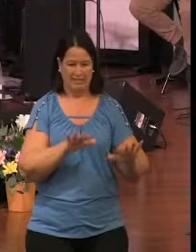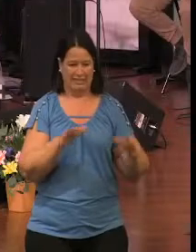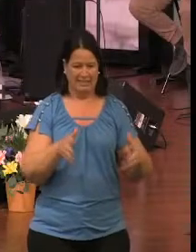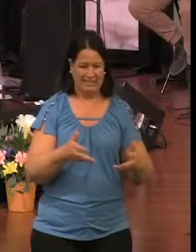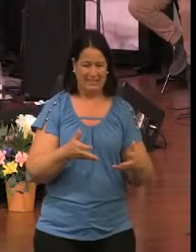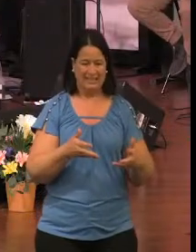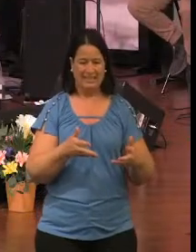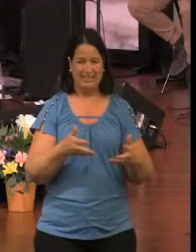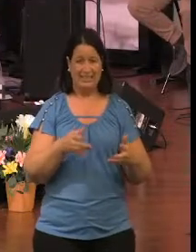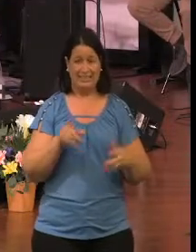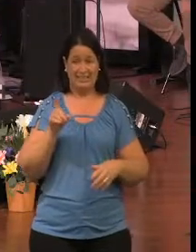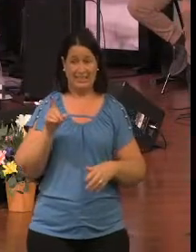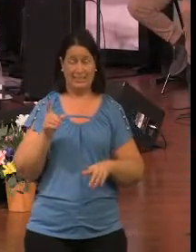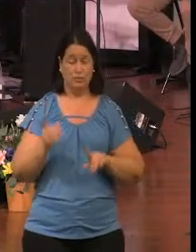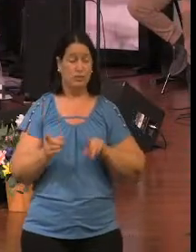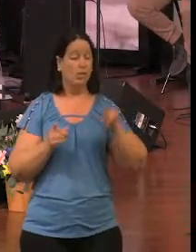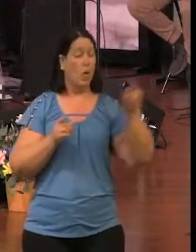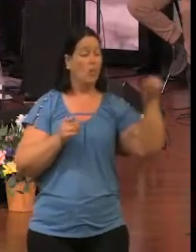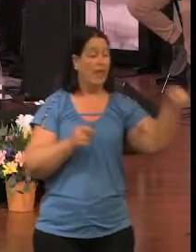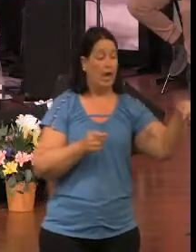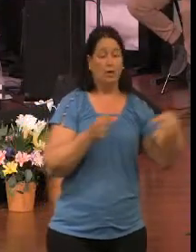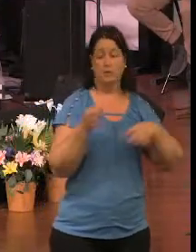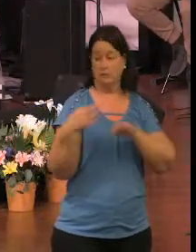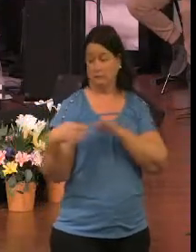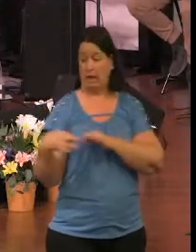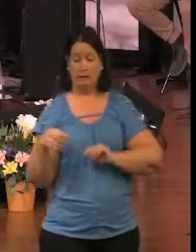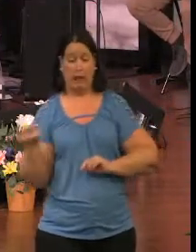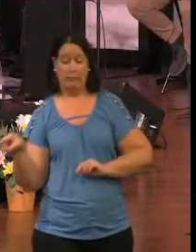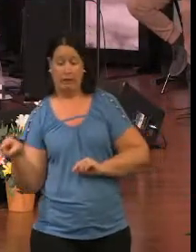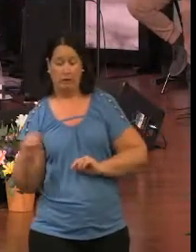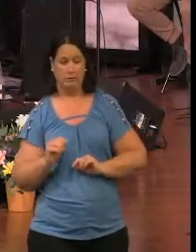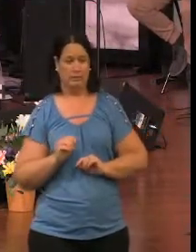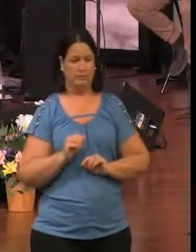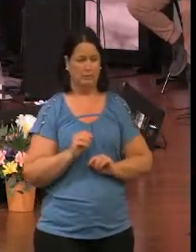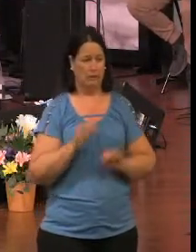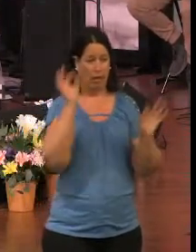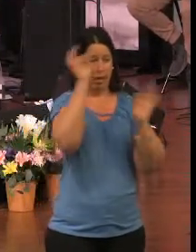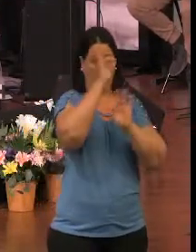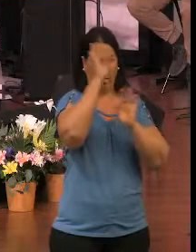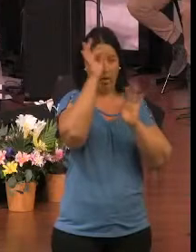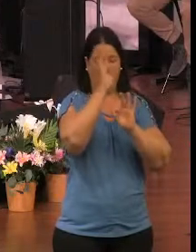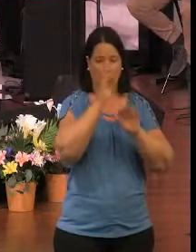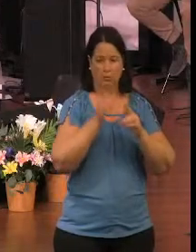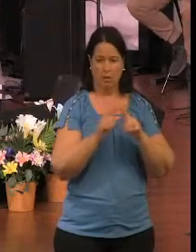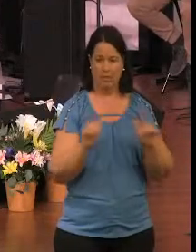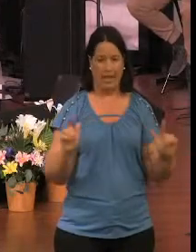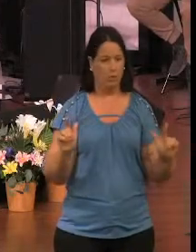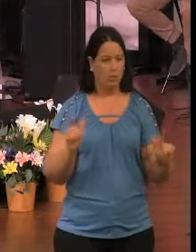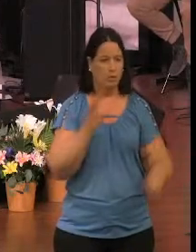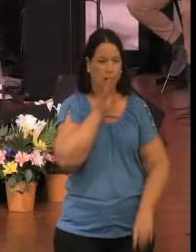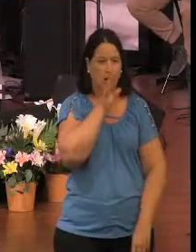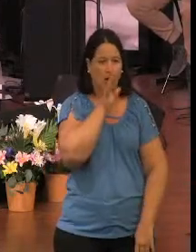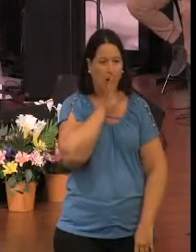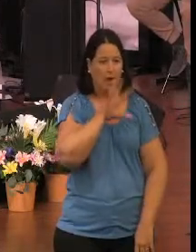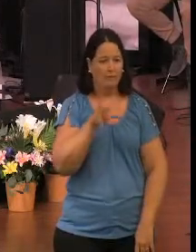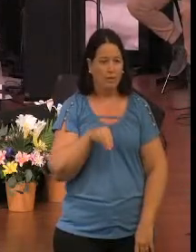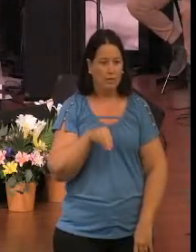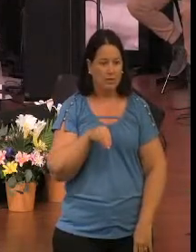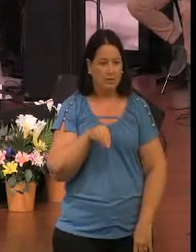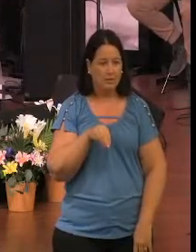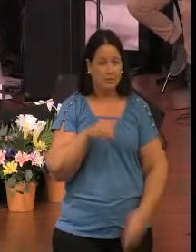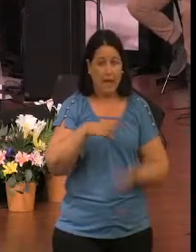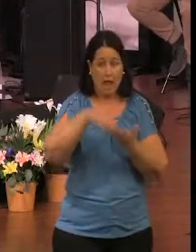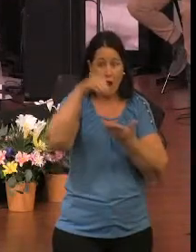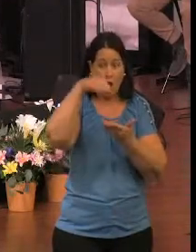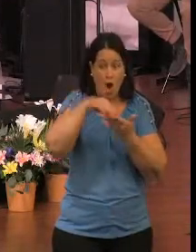they discover, no, you're really going to go here. So they did not know how to speak the language in the African country to which they were going. So they had to first learn the people's